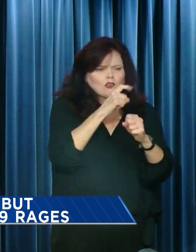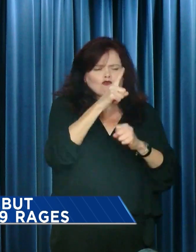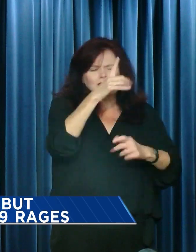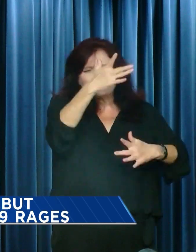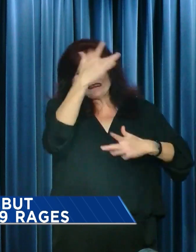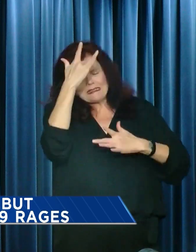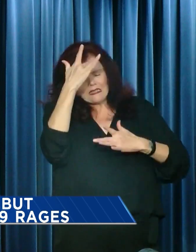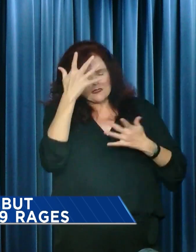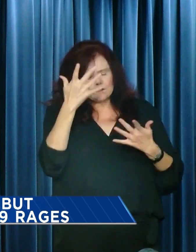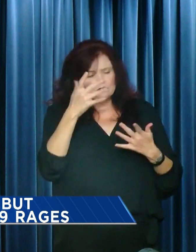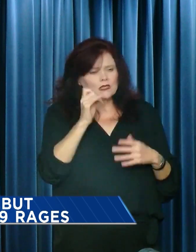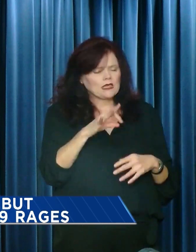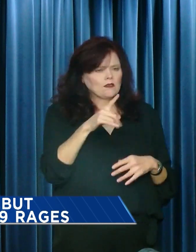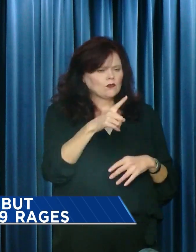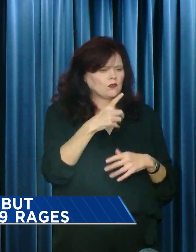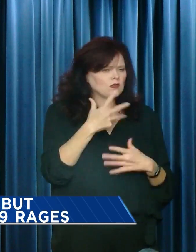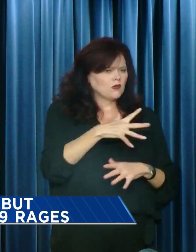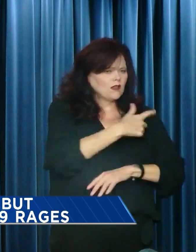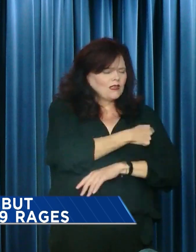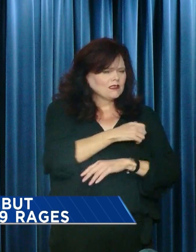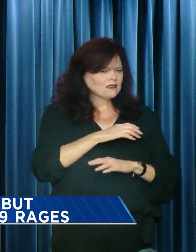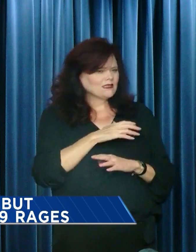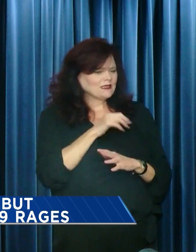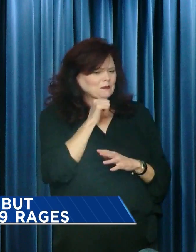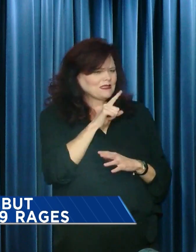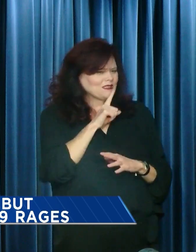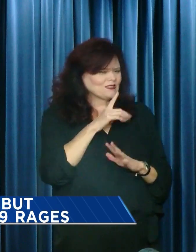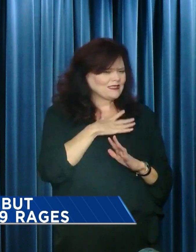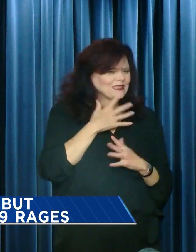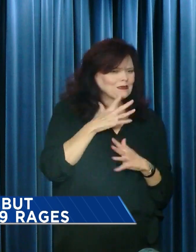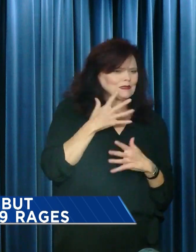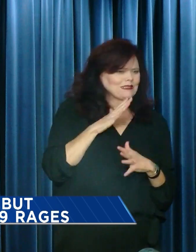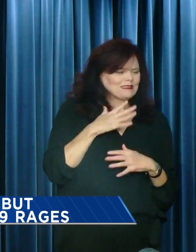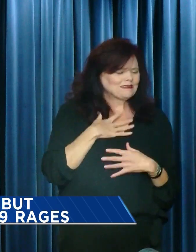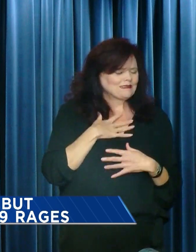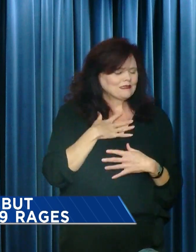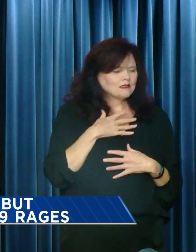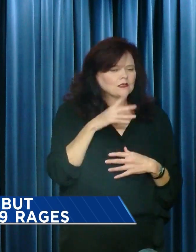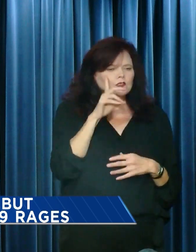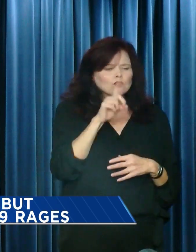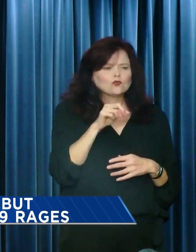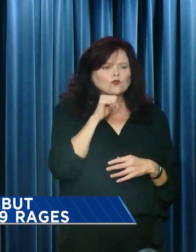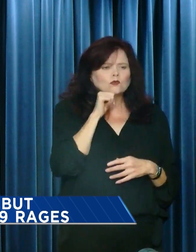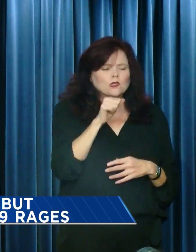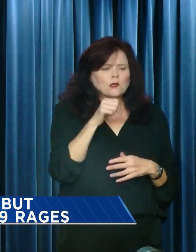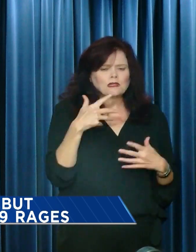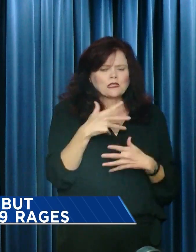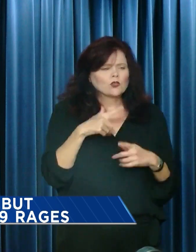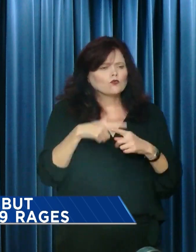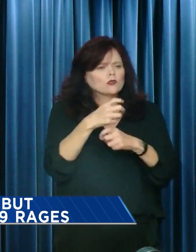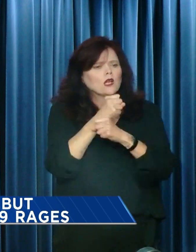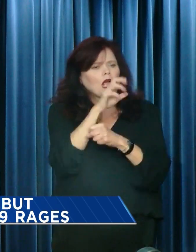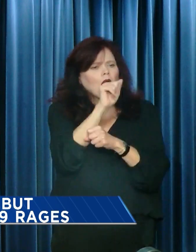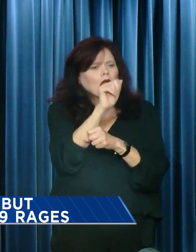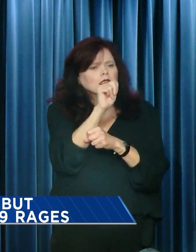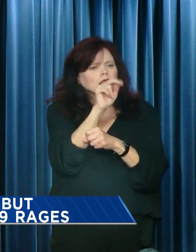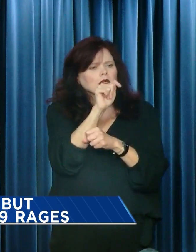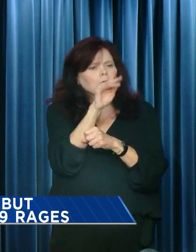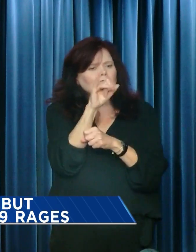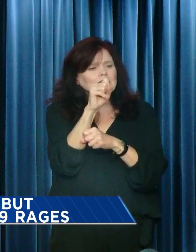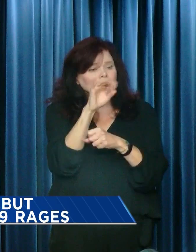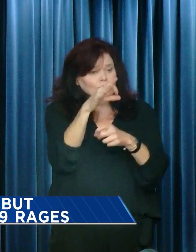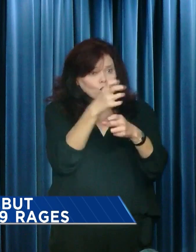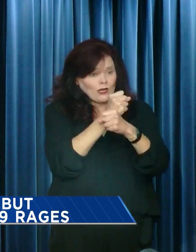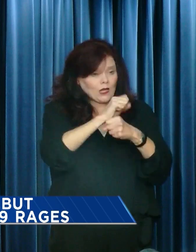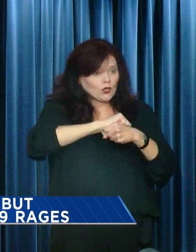someone who is vaccine hesitant and haven't made that jump yet, don't be antibody hesitant, right? If you get COVID,